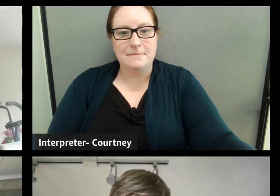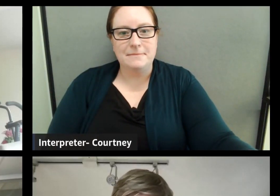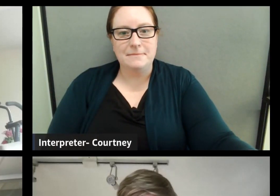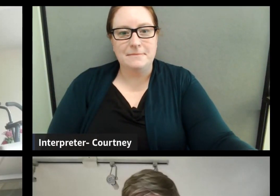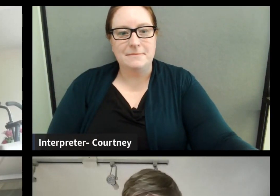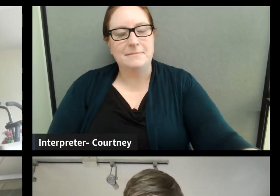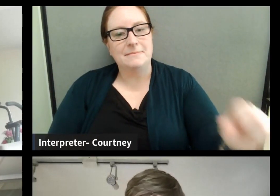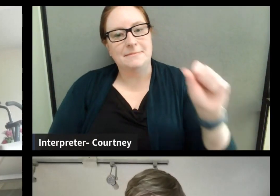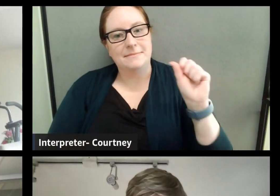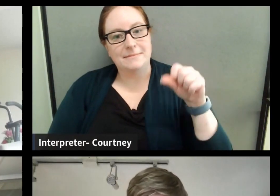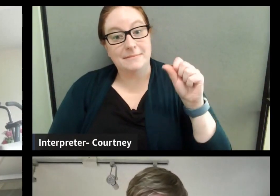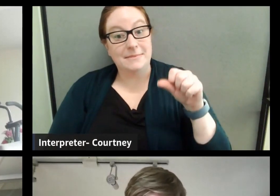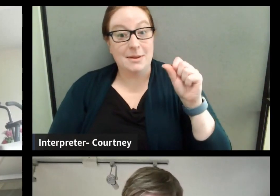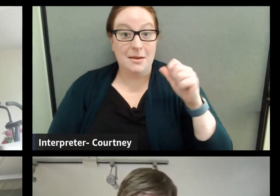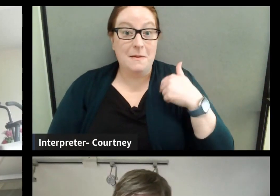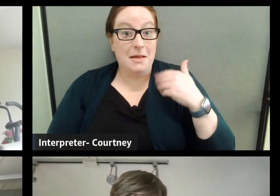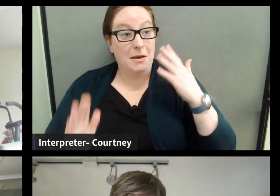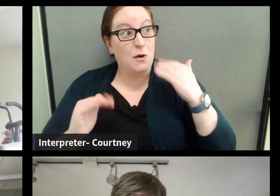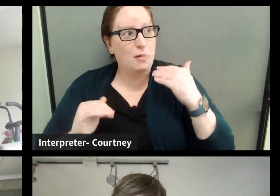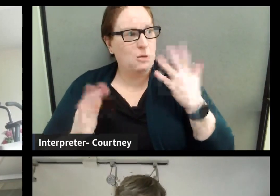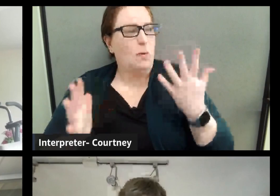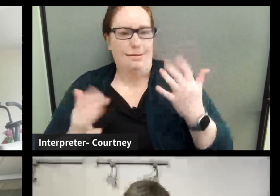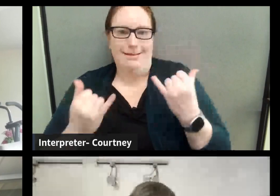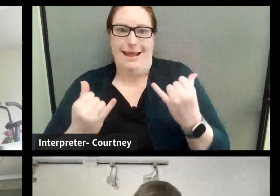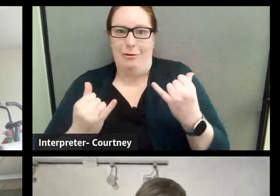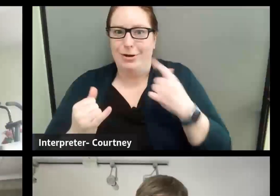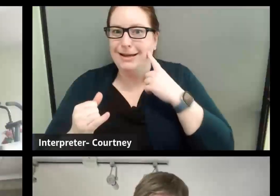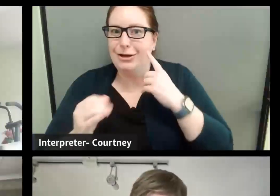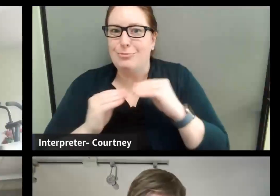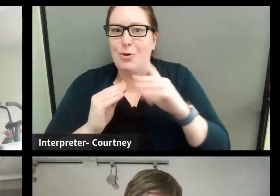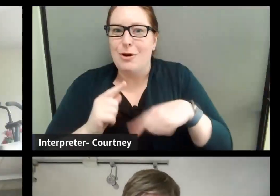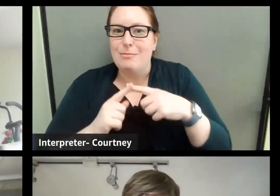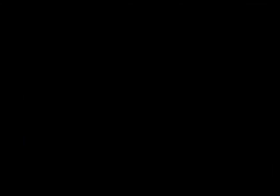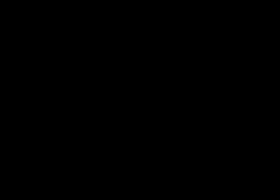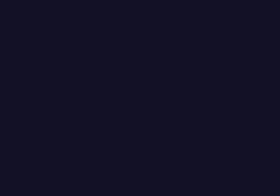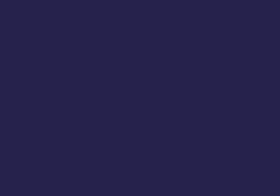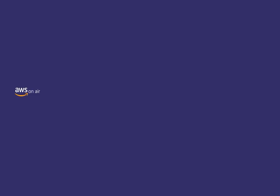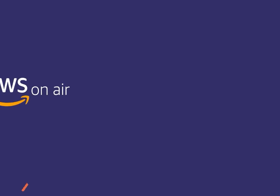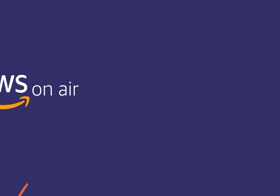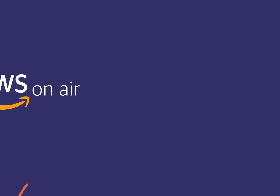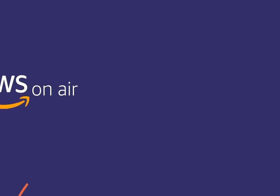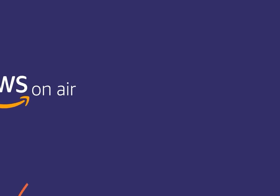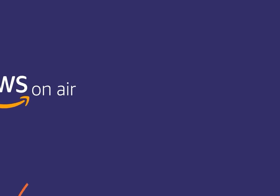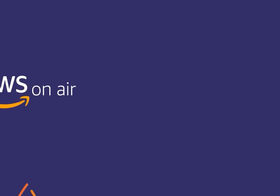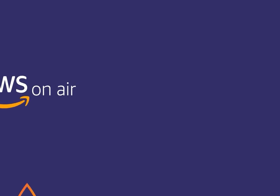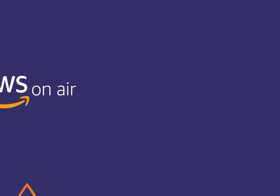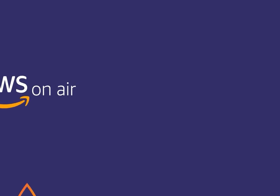hear more about. Well, we're about to hear more about Glue right after this, so we've got more Glue coming up.